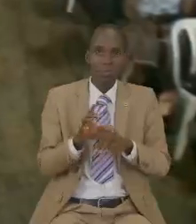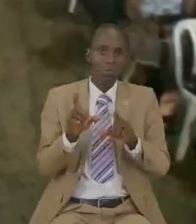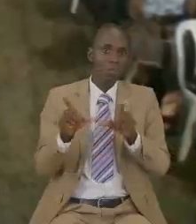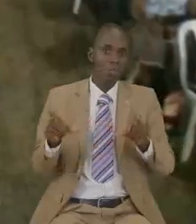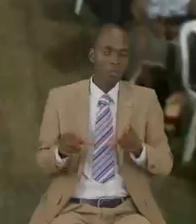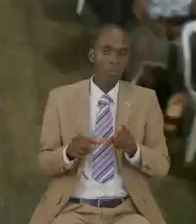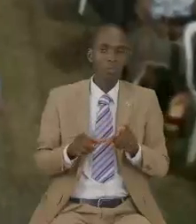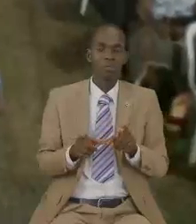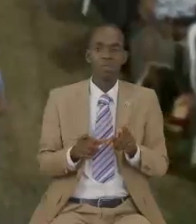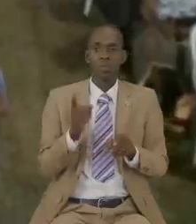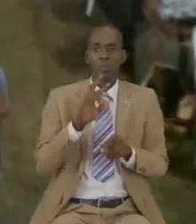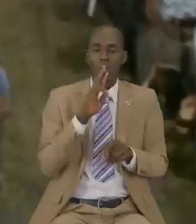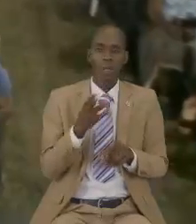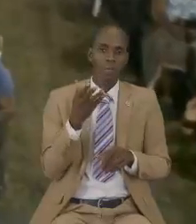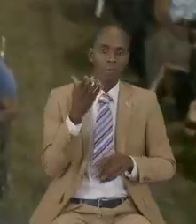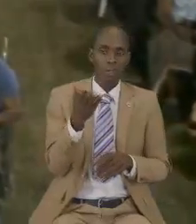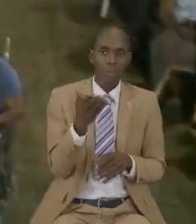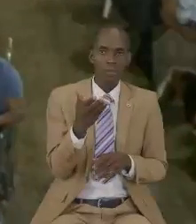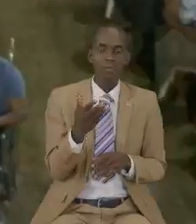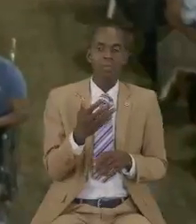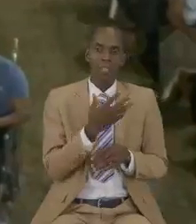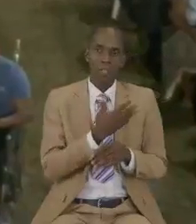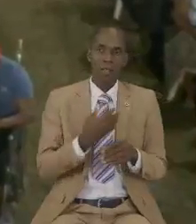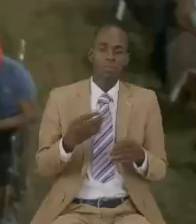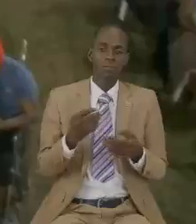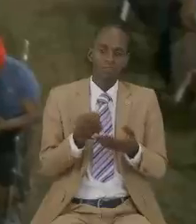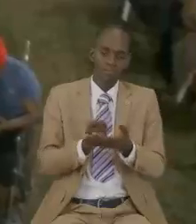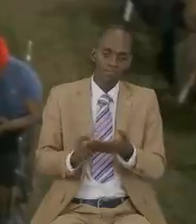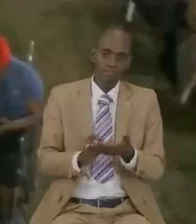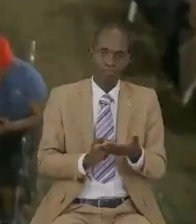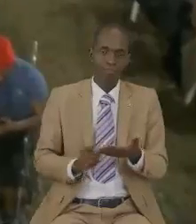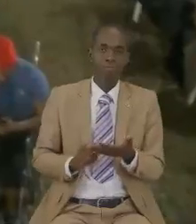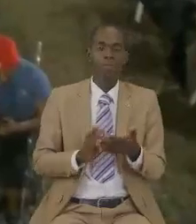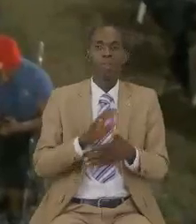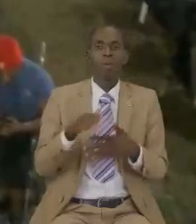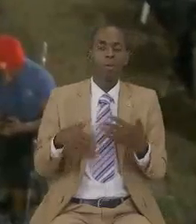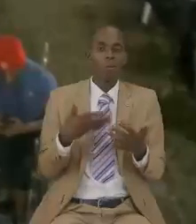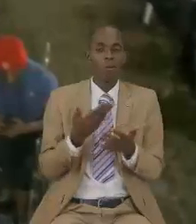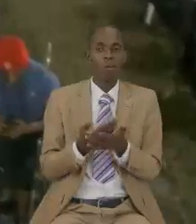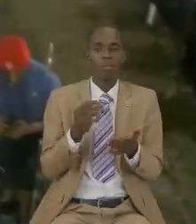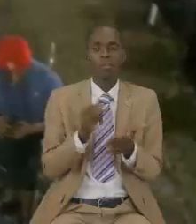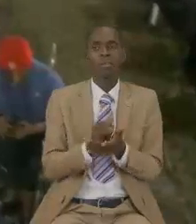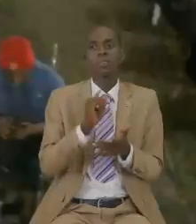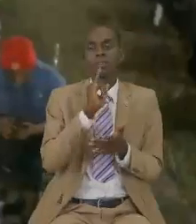counselors here. Please, all our church workers, wherever you are,